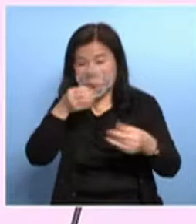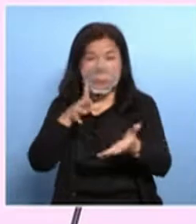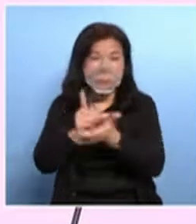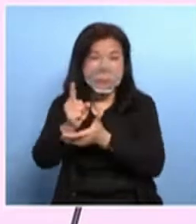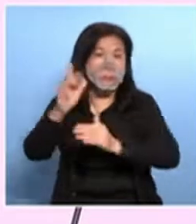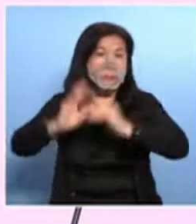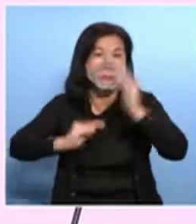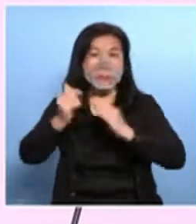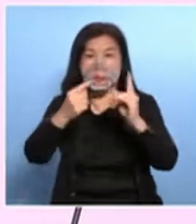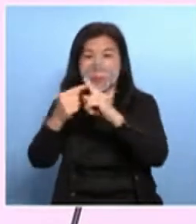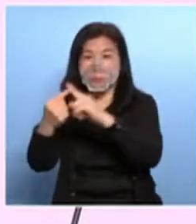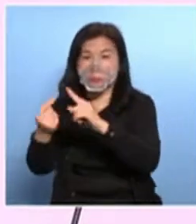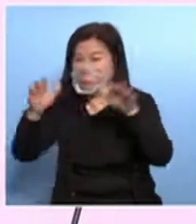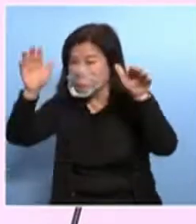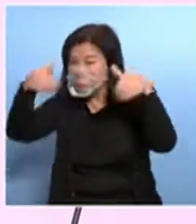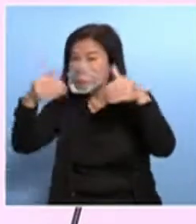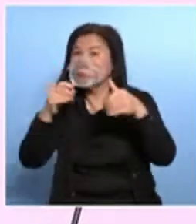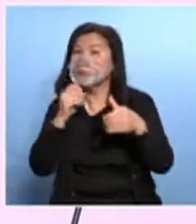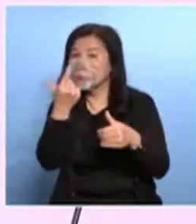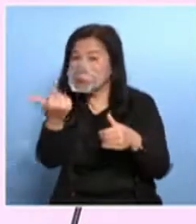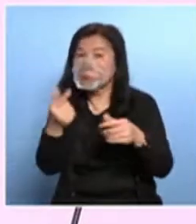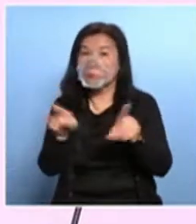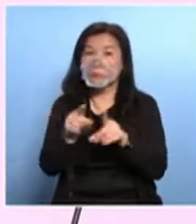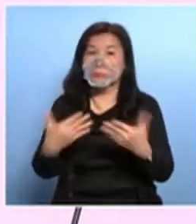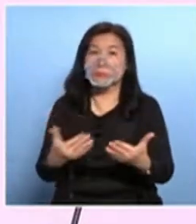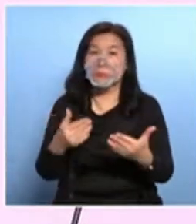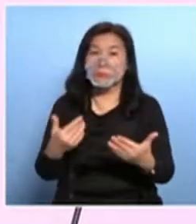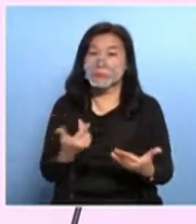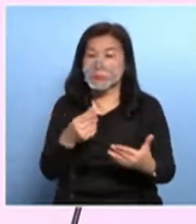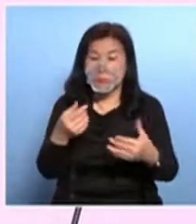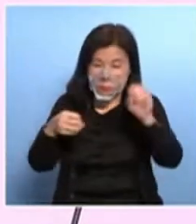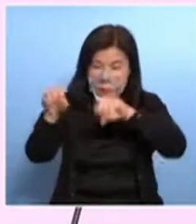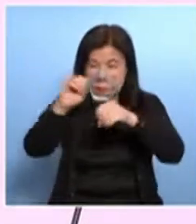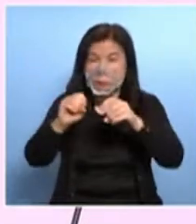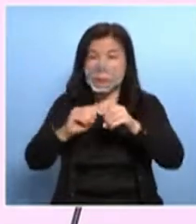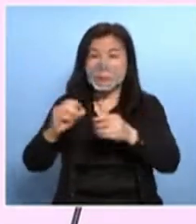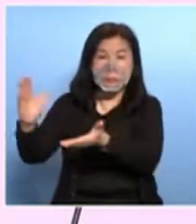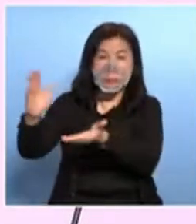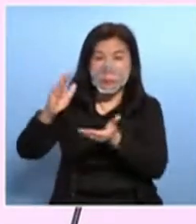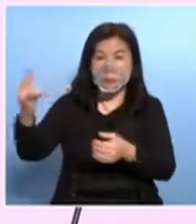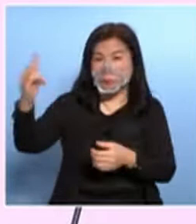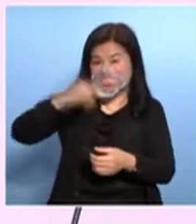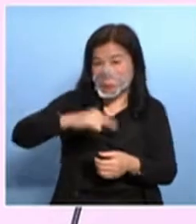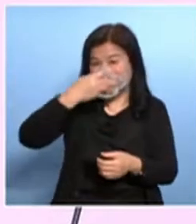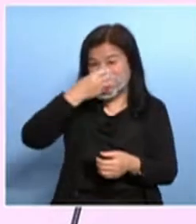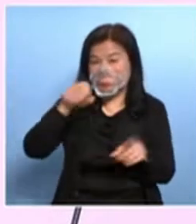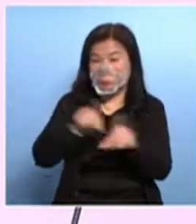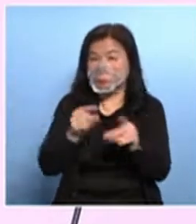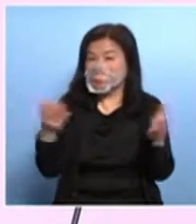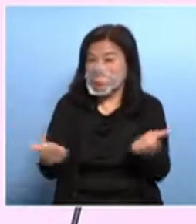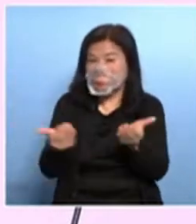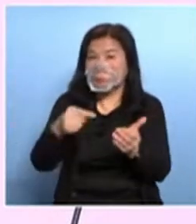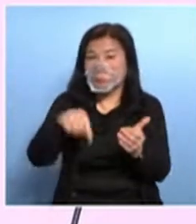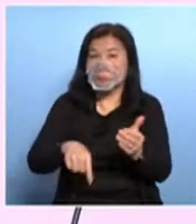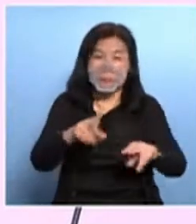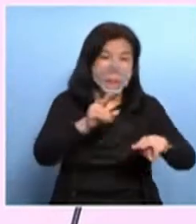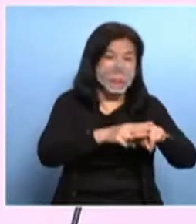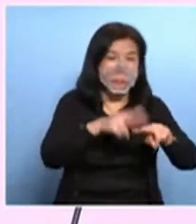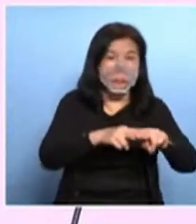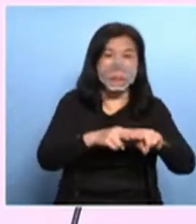more local and overseas R&D talents, and further the cooperation and exchanges with institutions in the mainland.